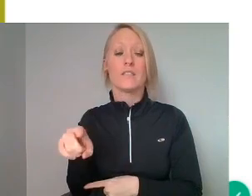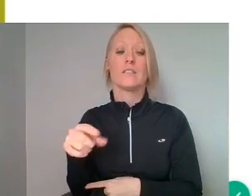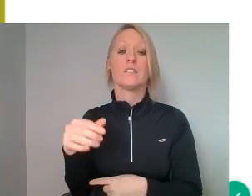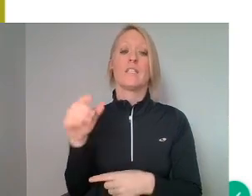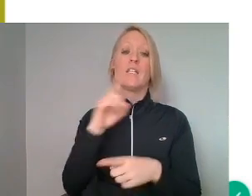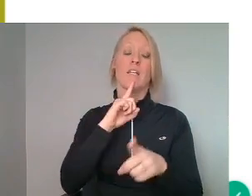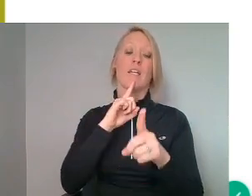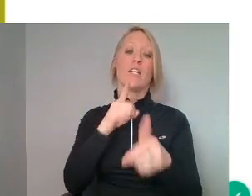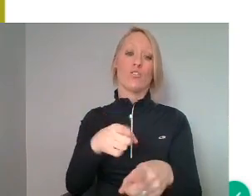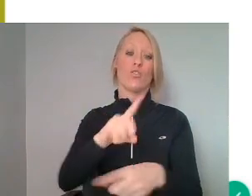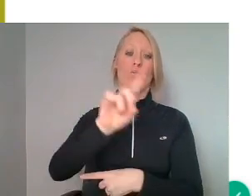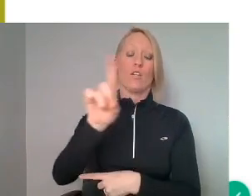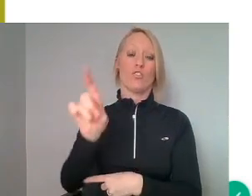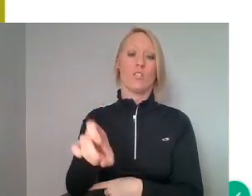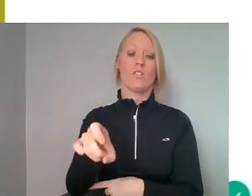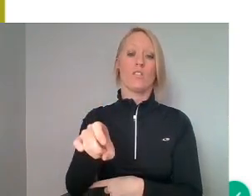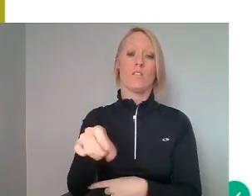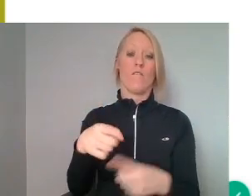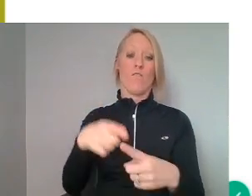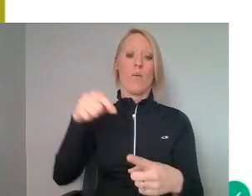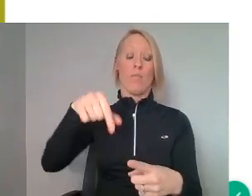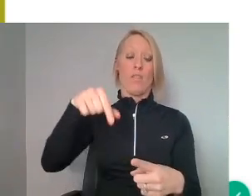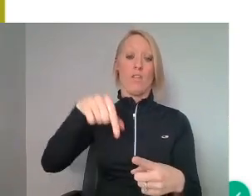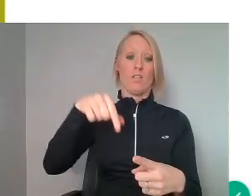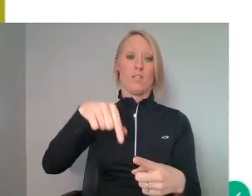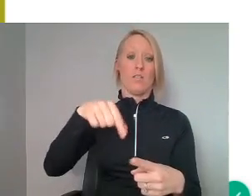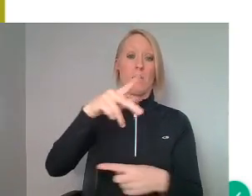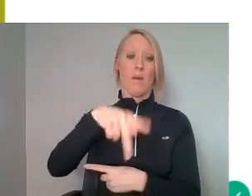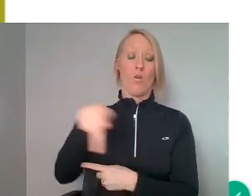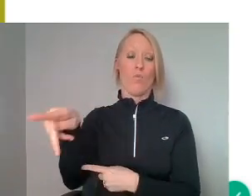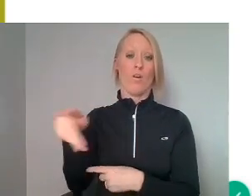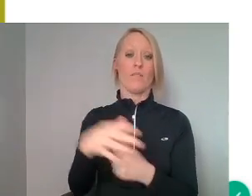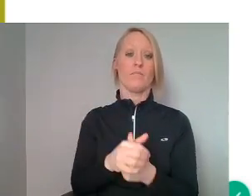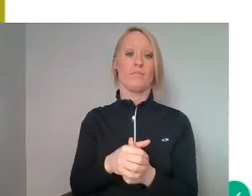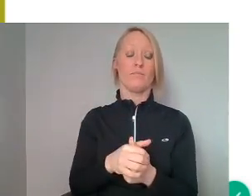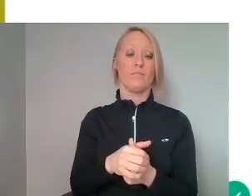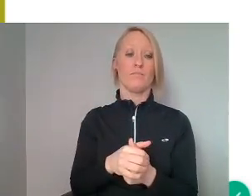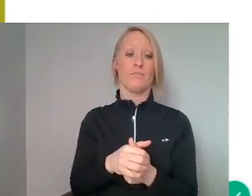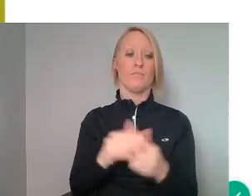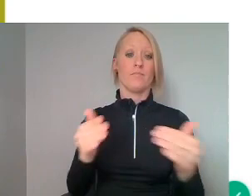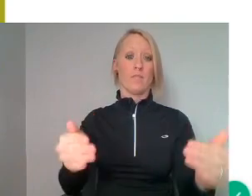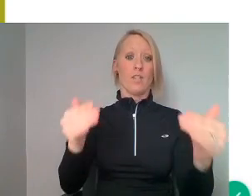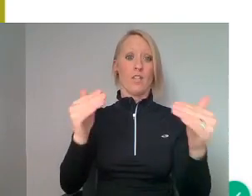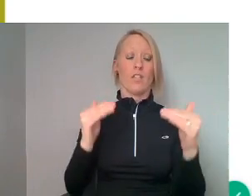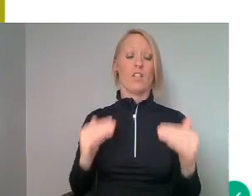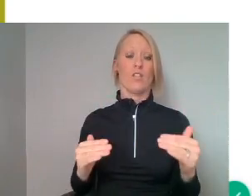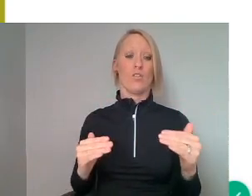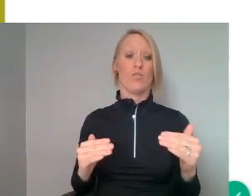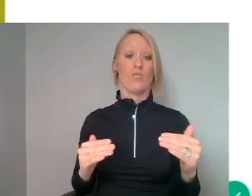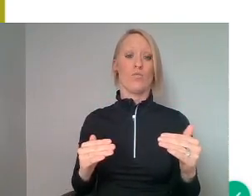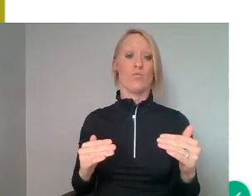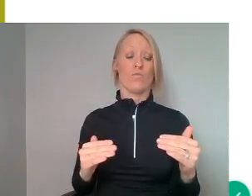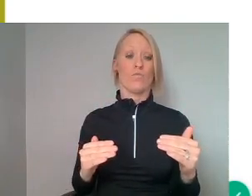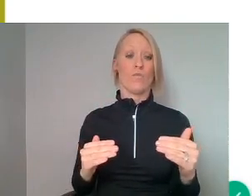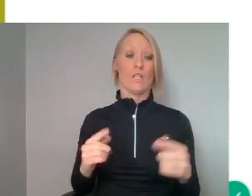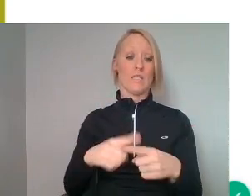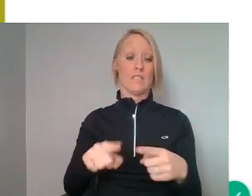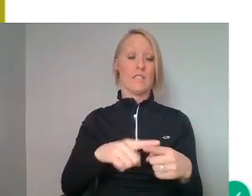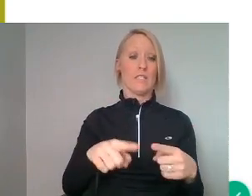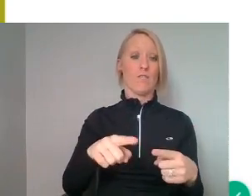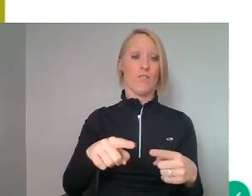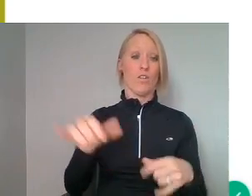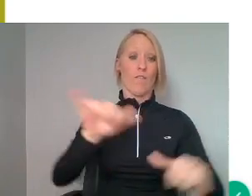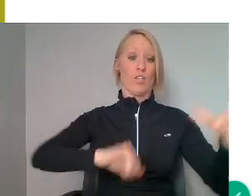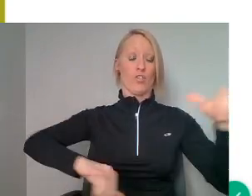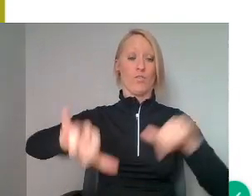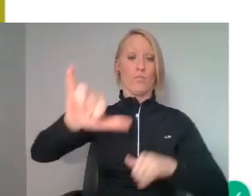this PowerPoint. And then I will also be posting a recipe search that will focus on veggies. So